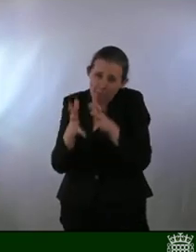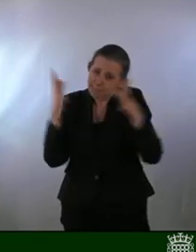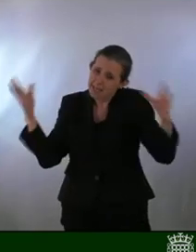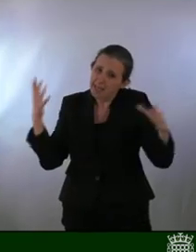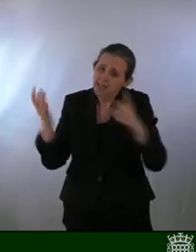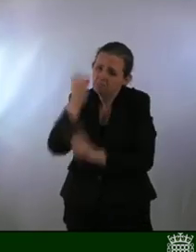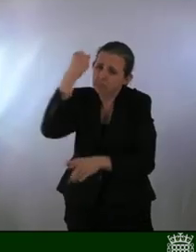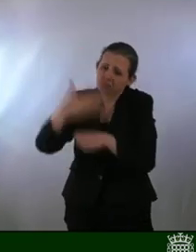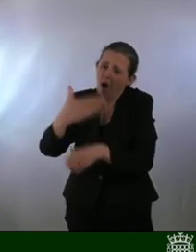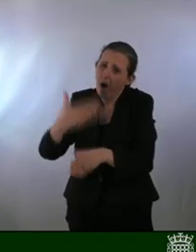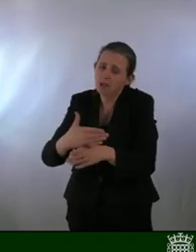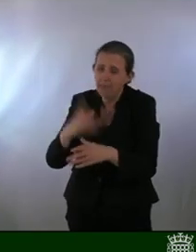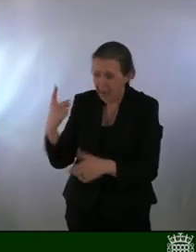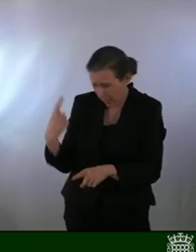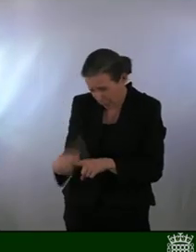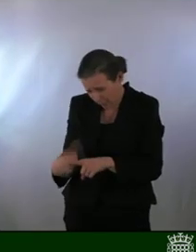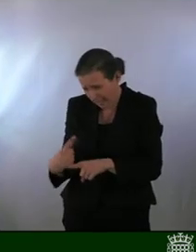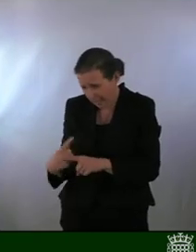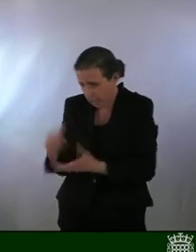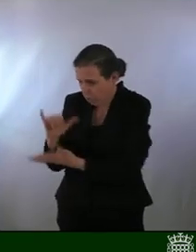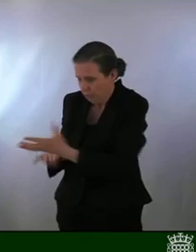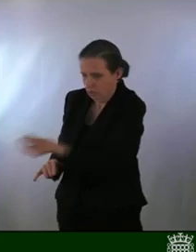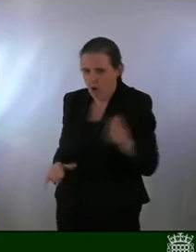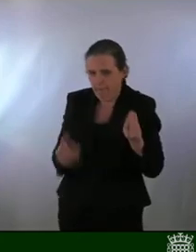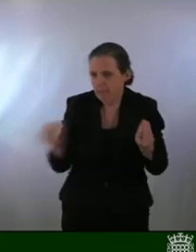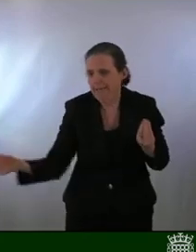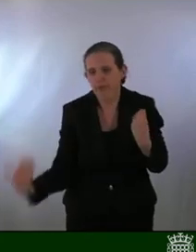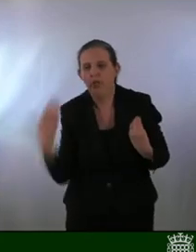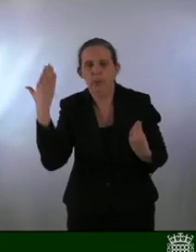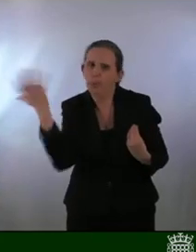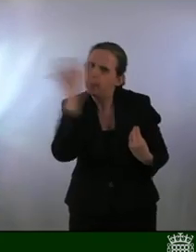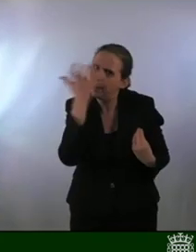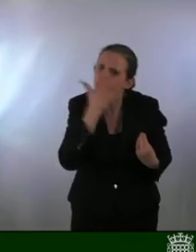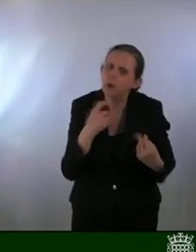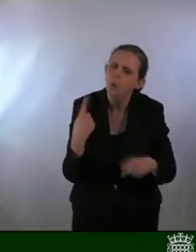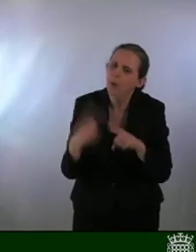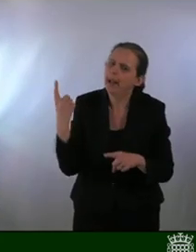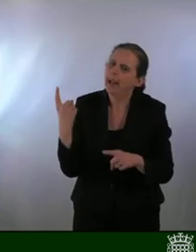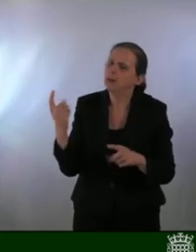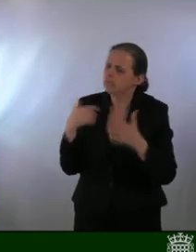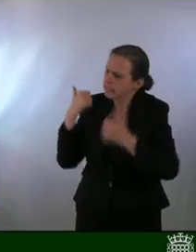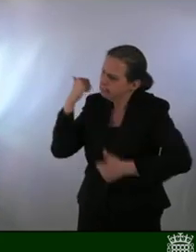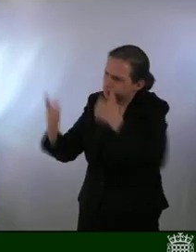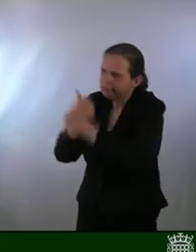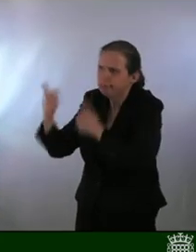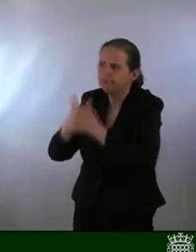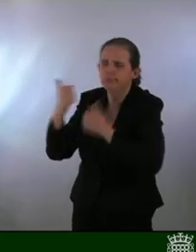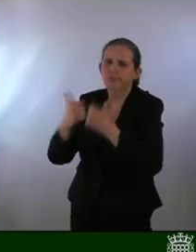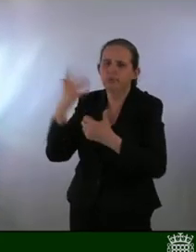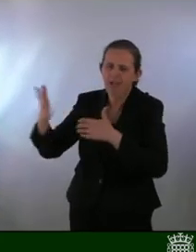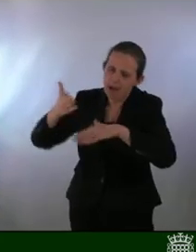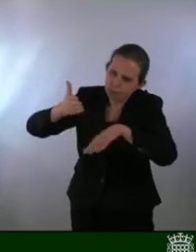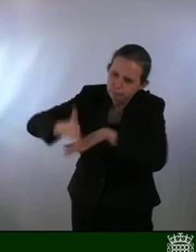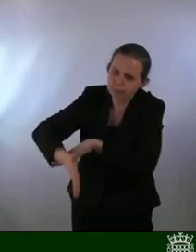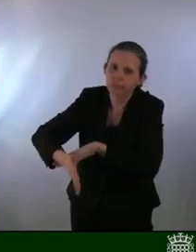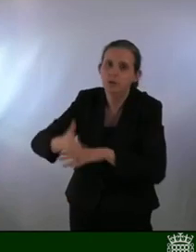did a magnificent job to turn it around so quickly, and I, of course, applaud them for doing so and would wish